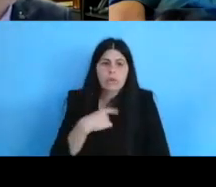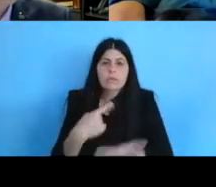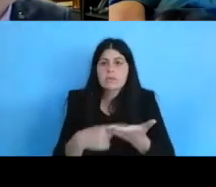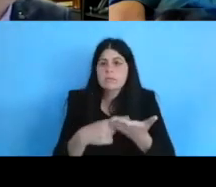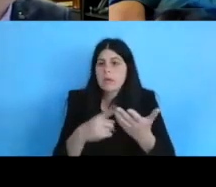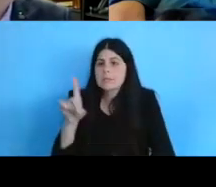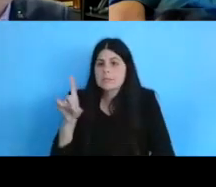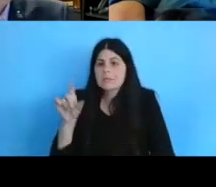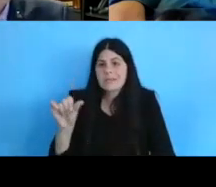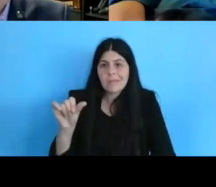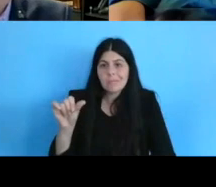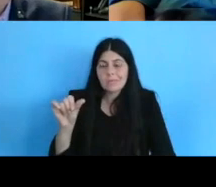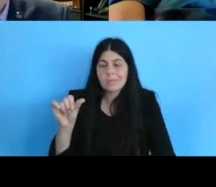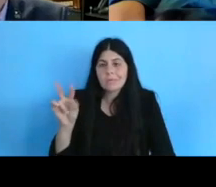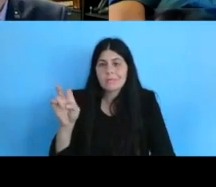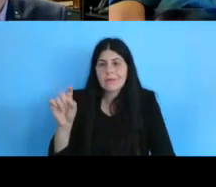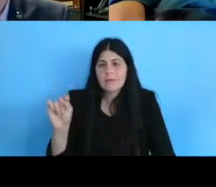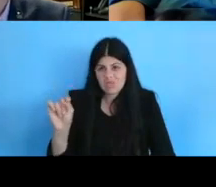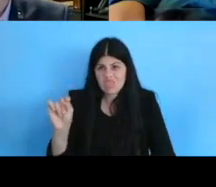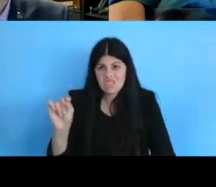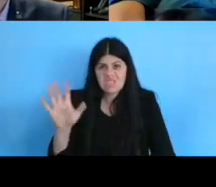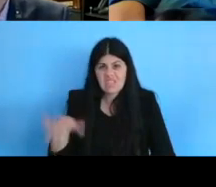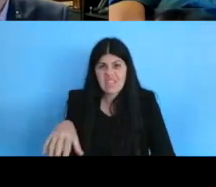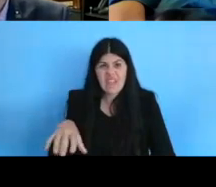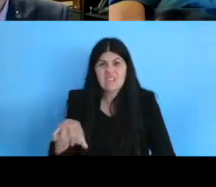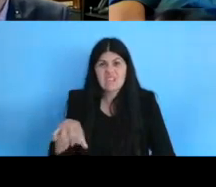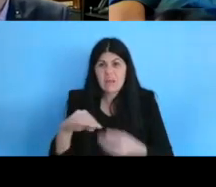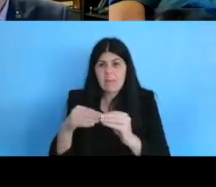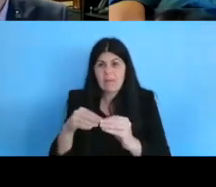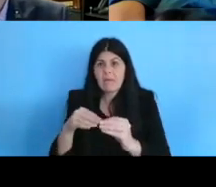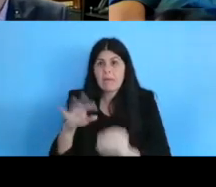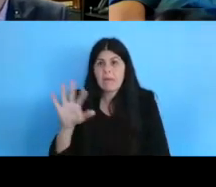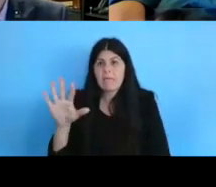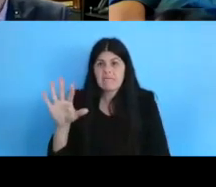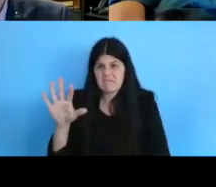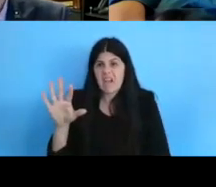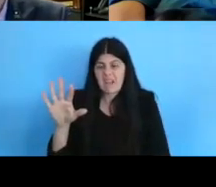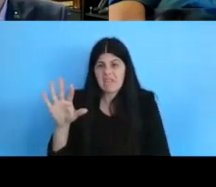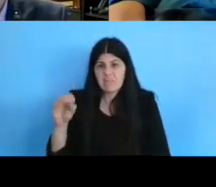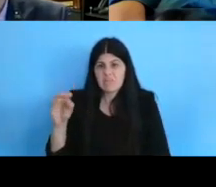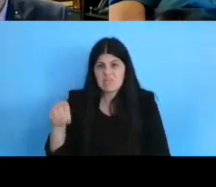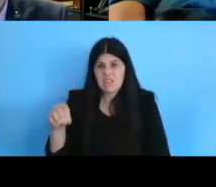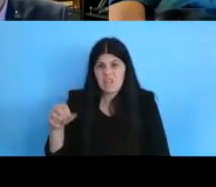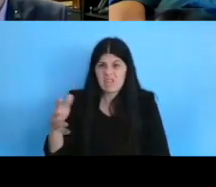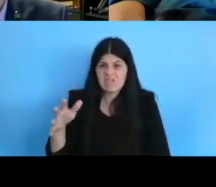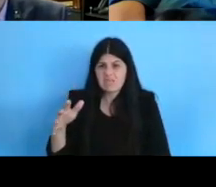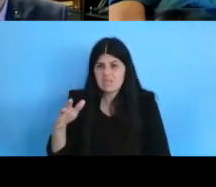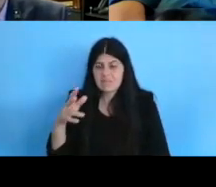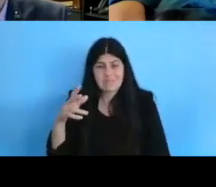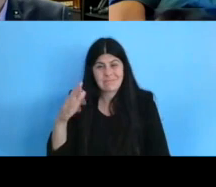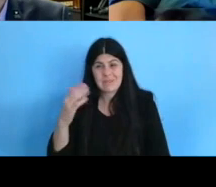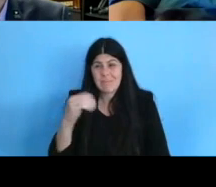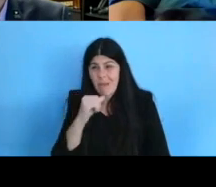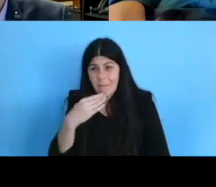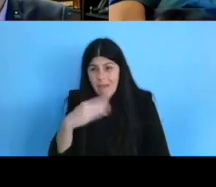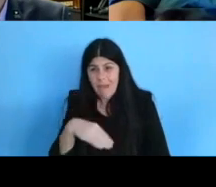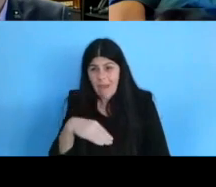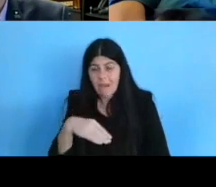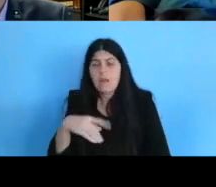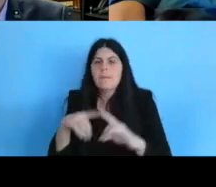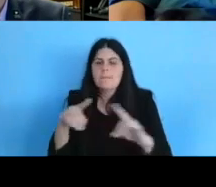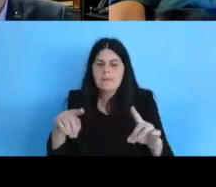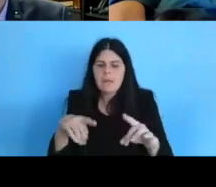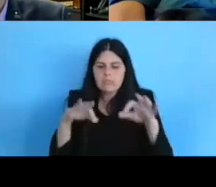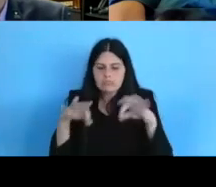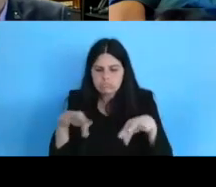the aggregate number at 5% doesn't seem that bad, but when you start breaking it down based upon disability